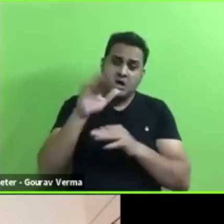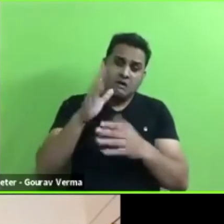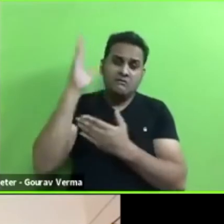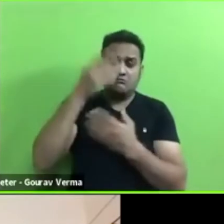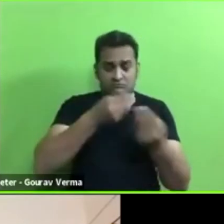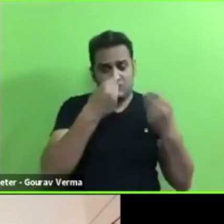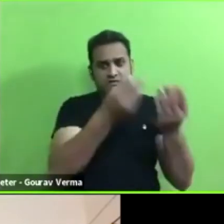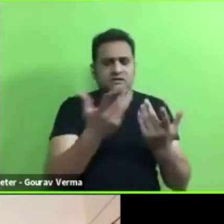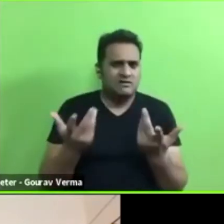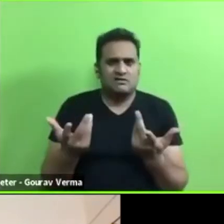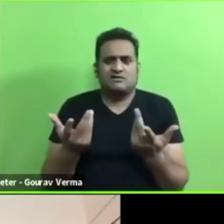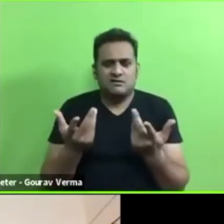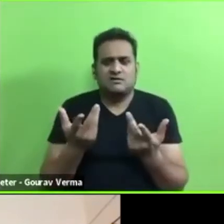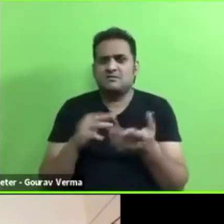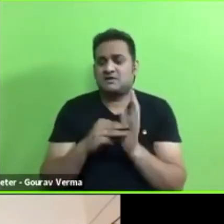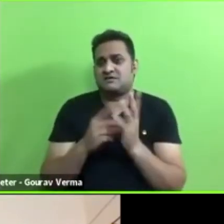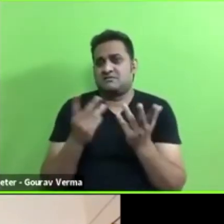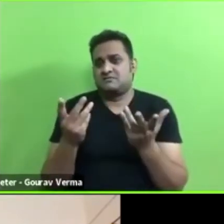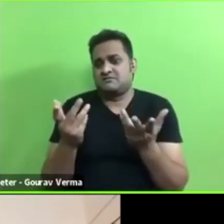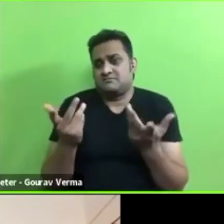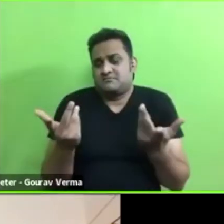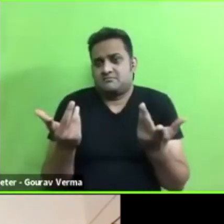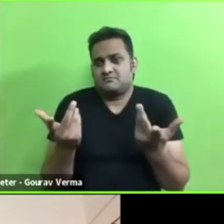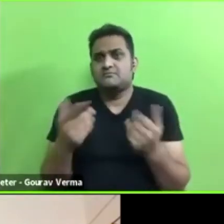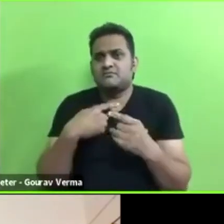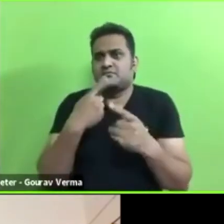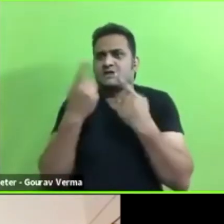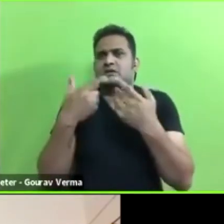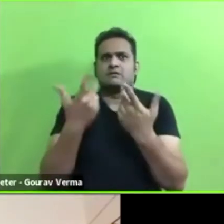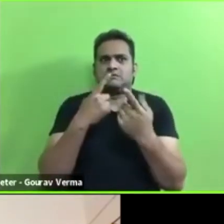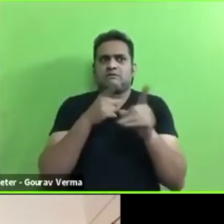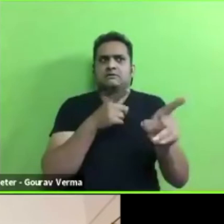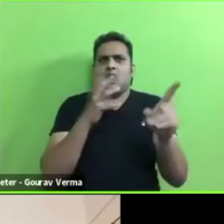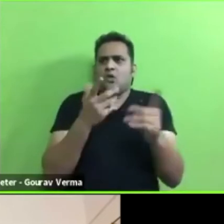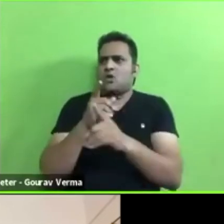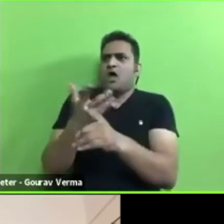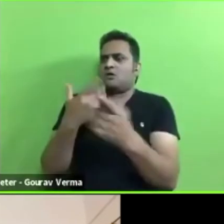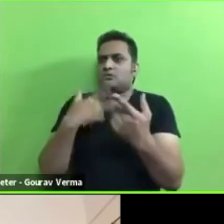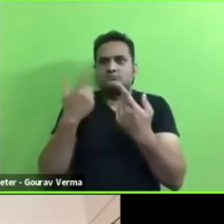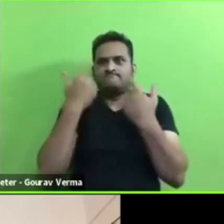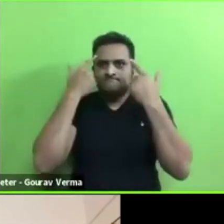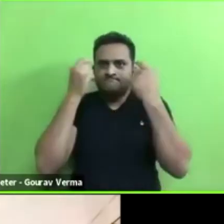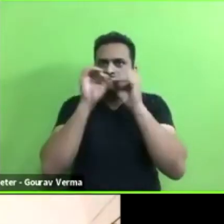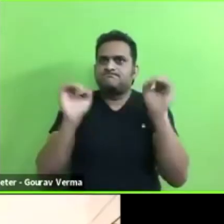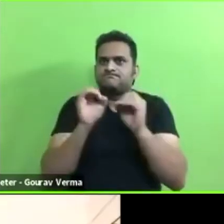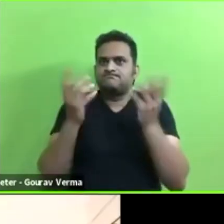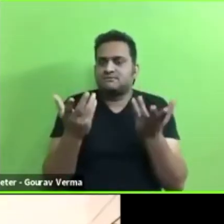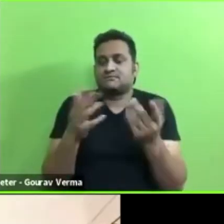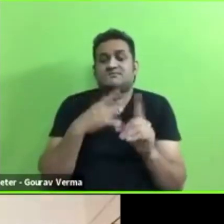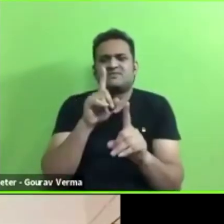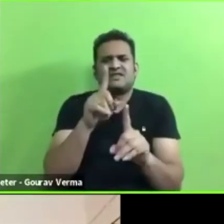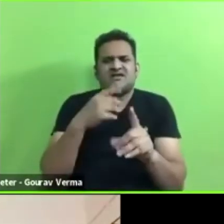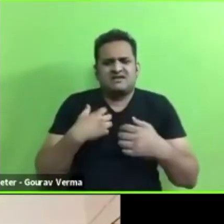nobody is, in a way, we can't really justify that thinking in either of canons. Correct. My interest is, who